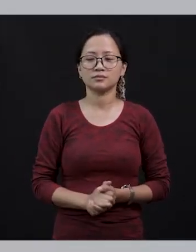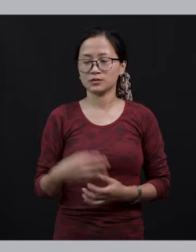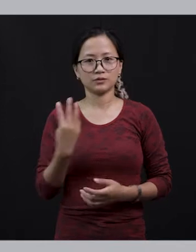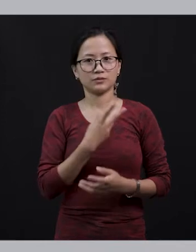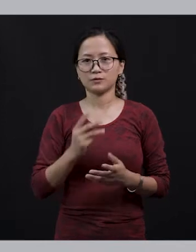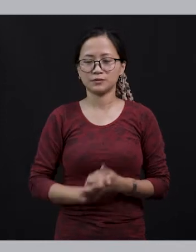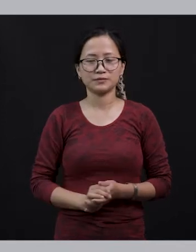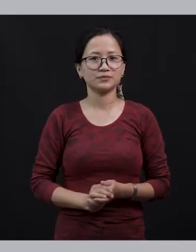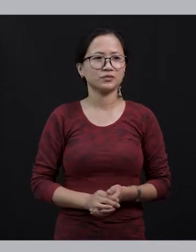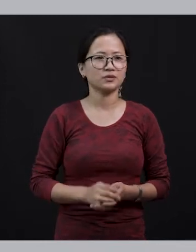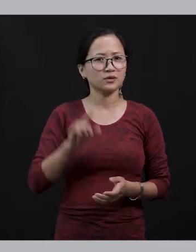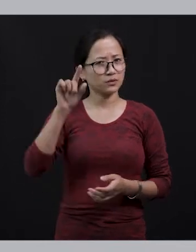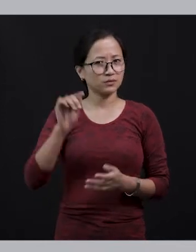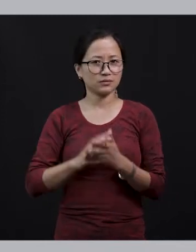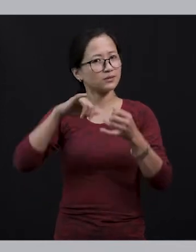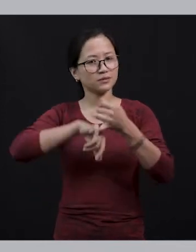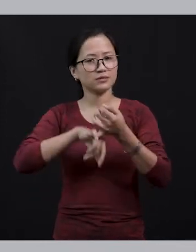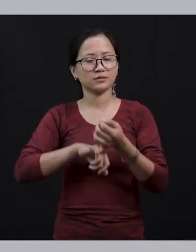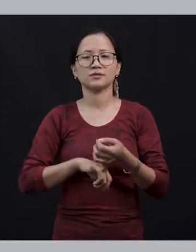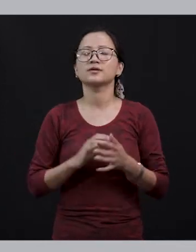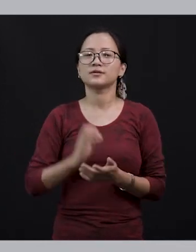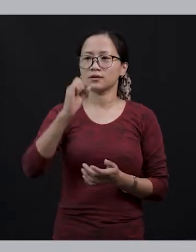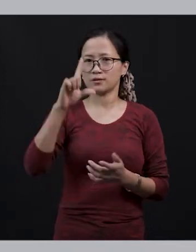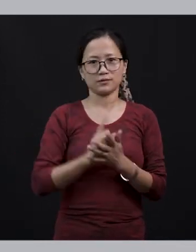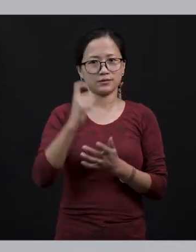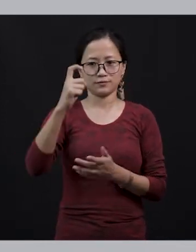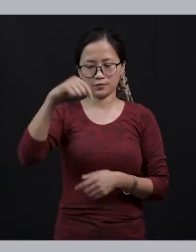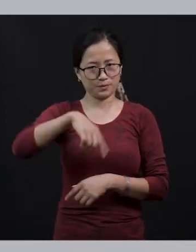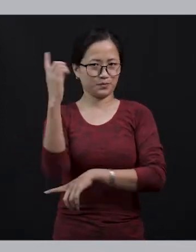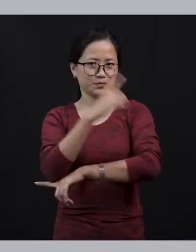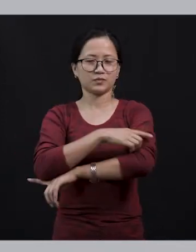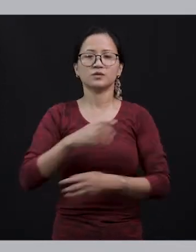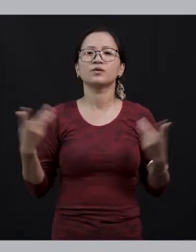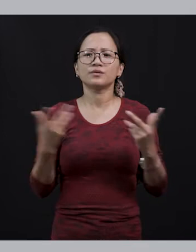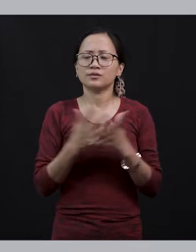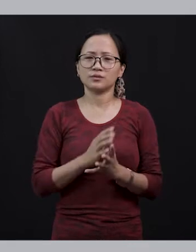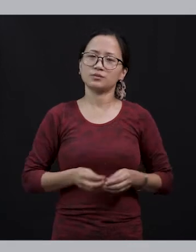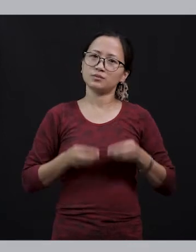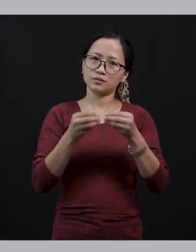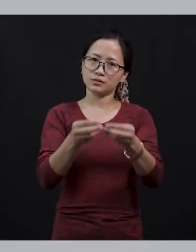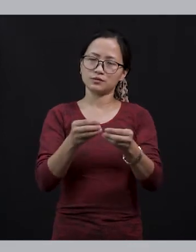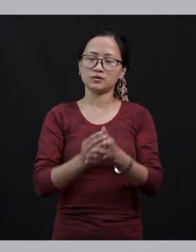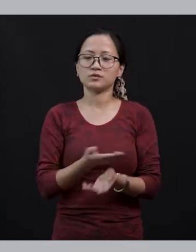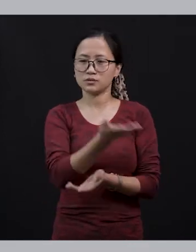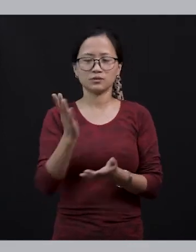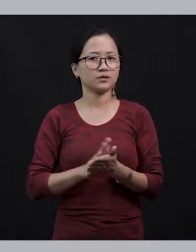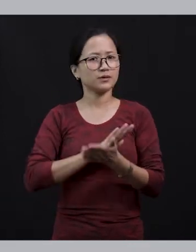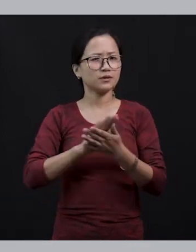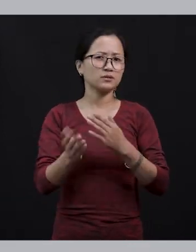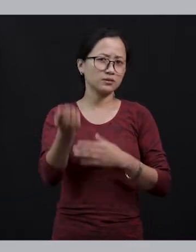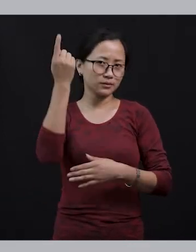We will be doing social sciences for grade 7 today, and what I have got for you today is a history